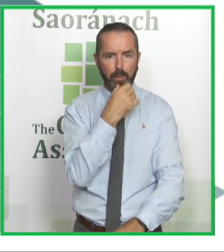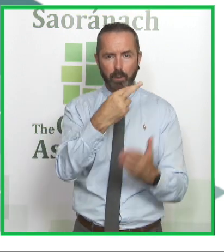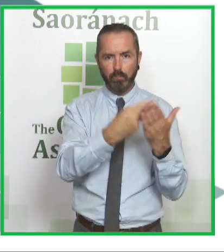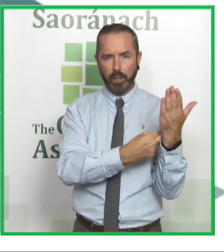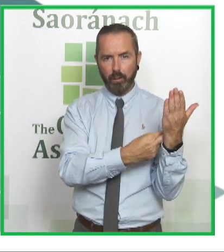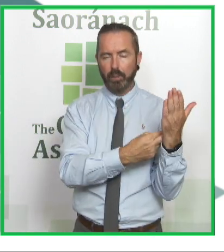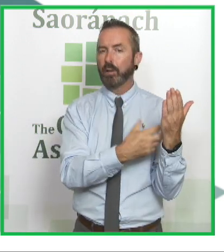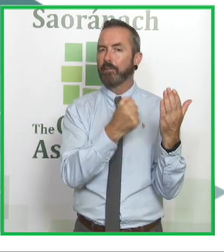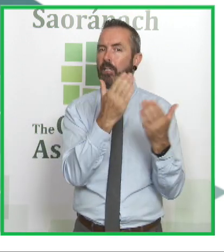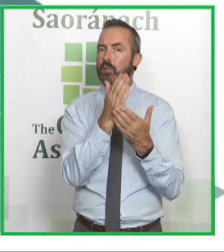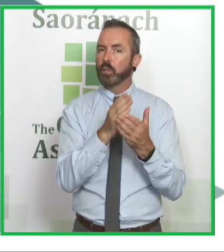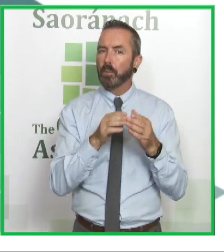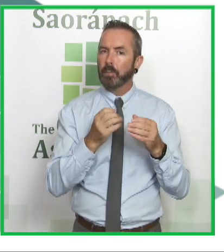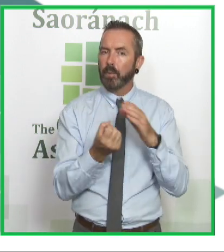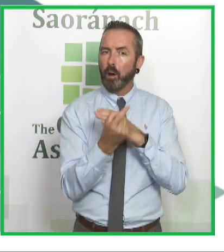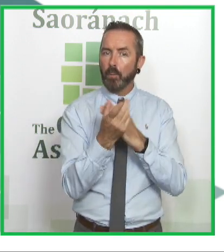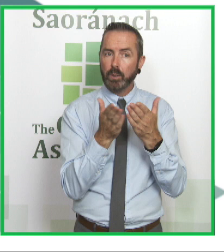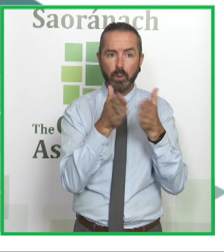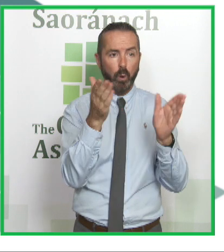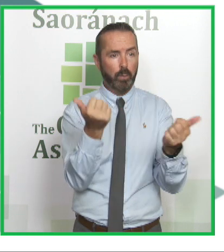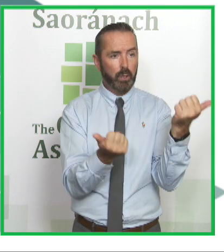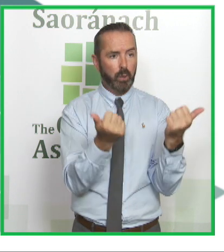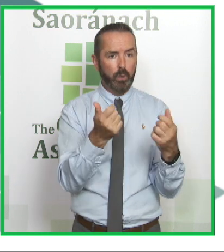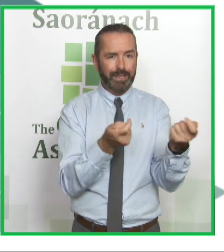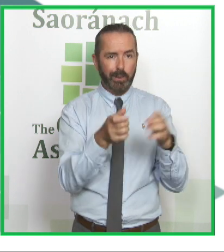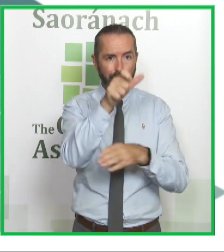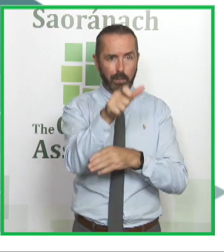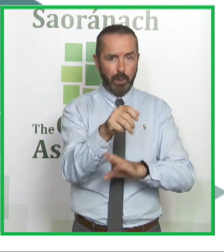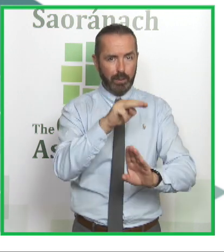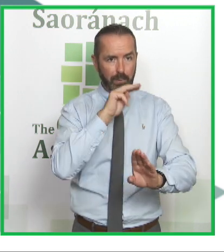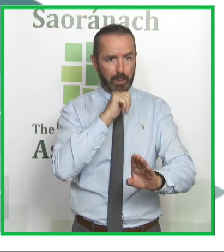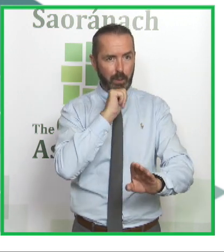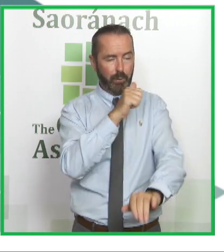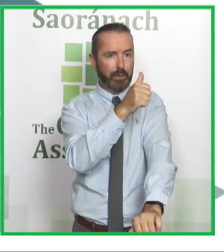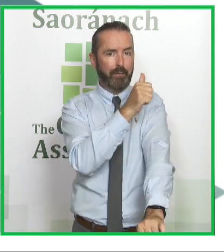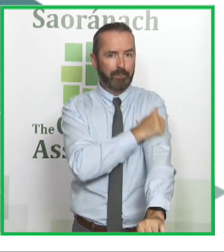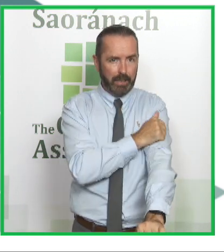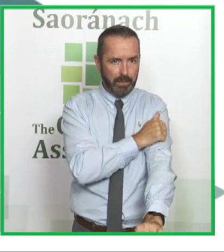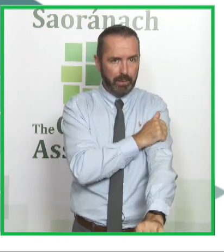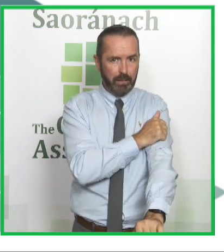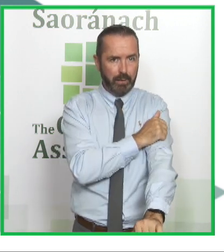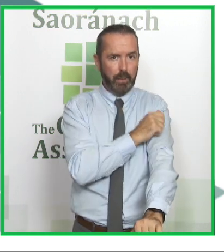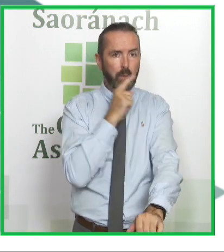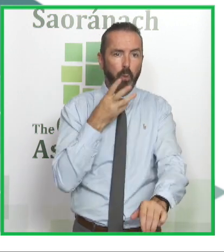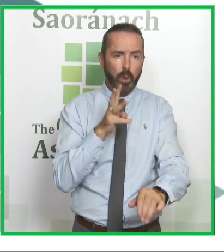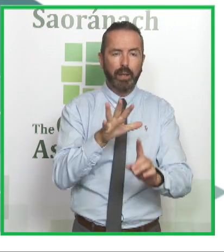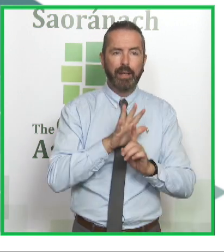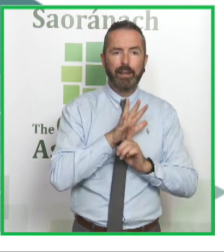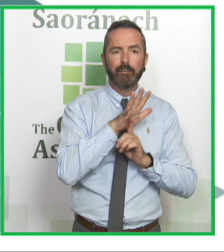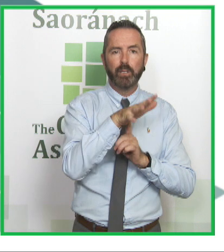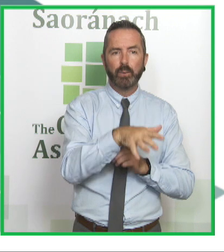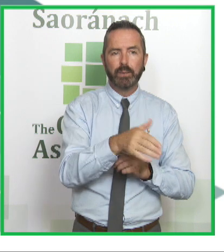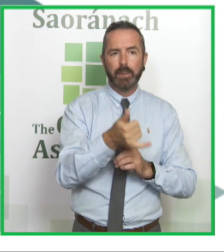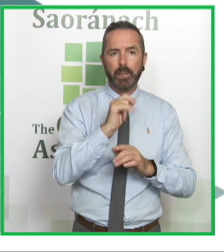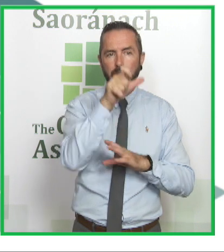to the court in dealing with an individual which enables them not to proceed to convict, but does influence the ability of that person